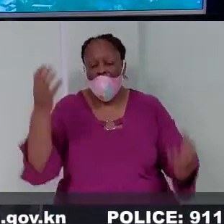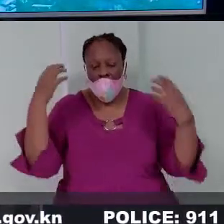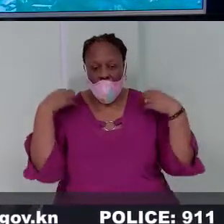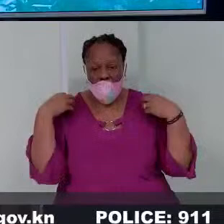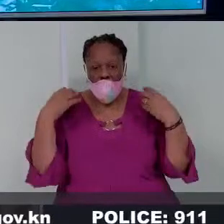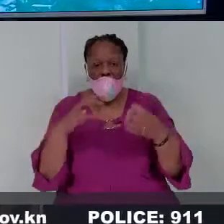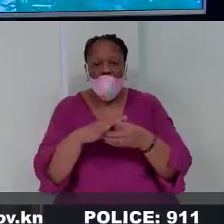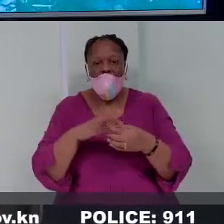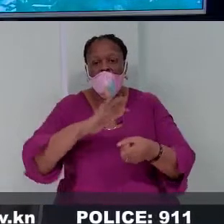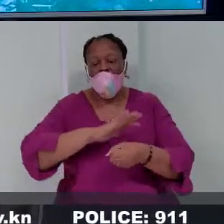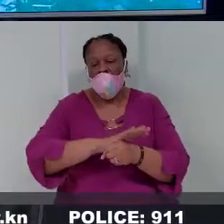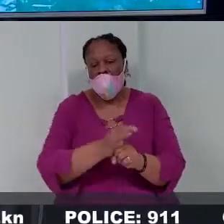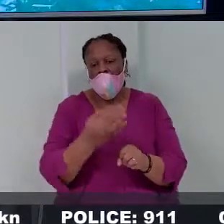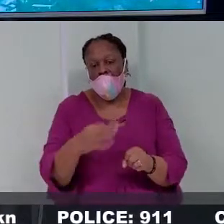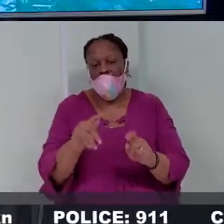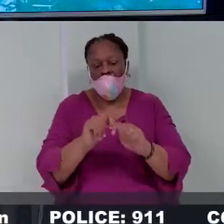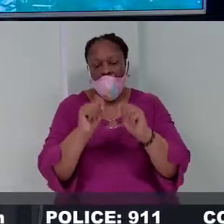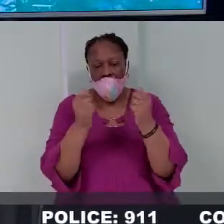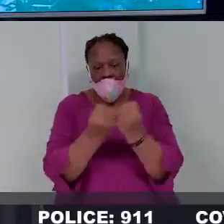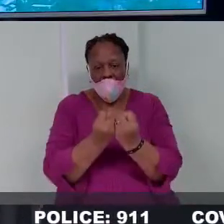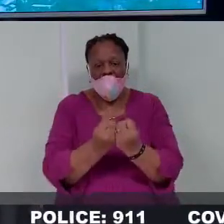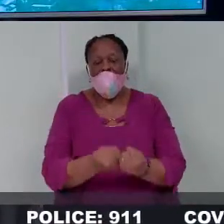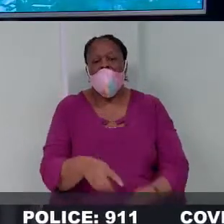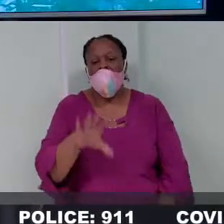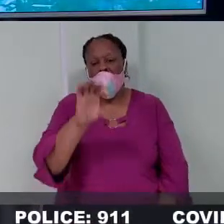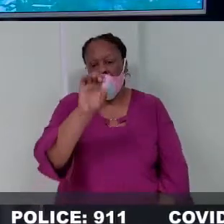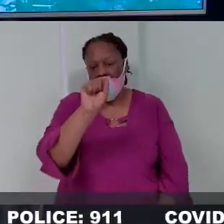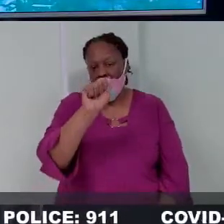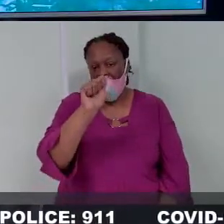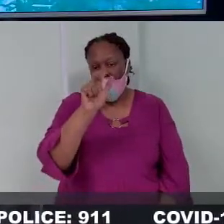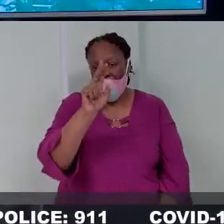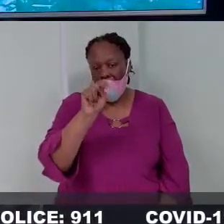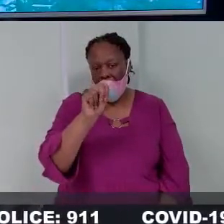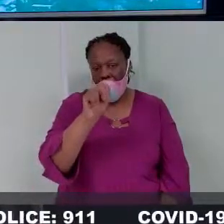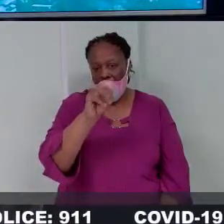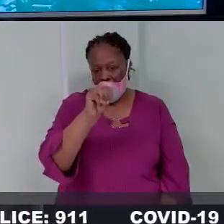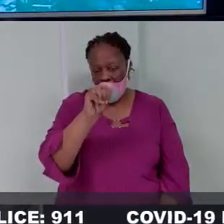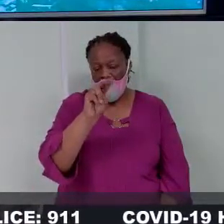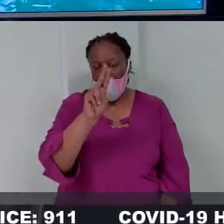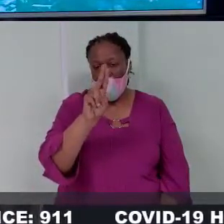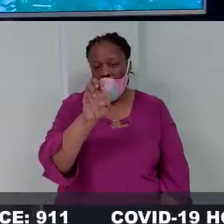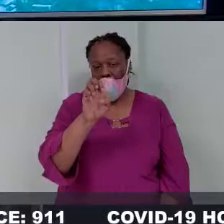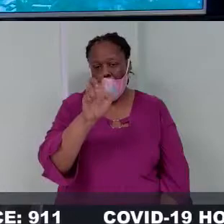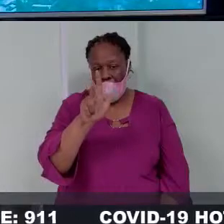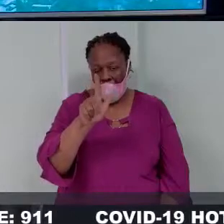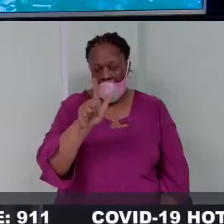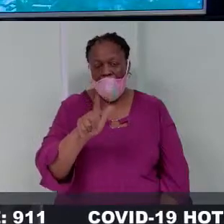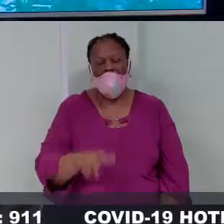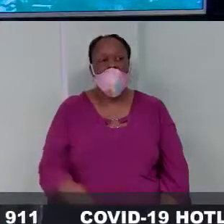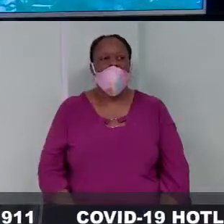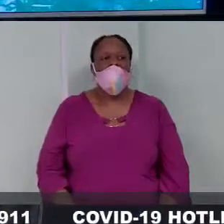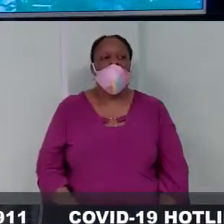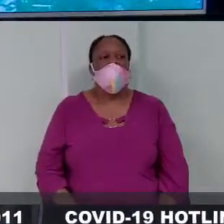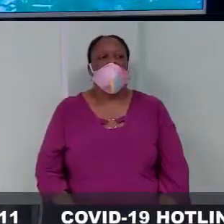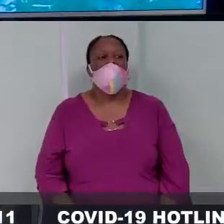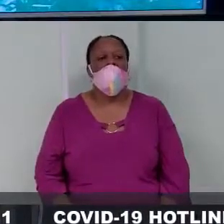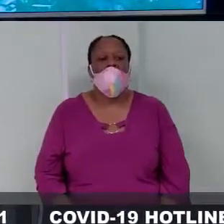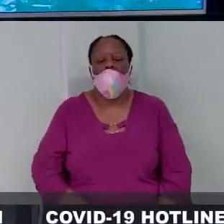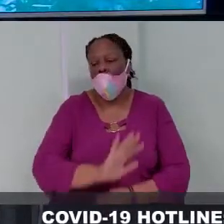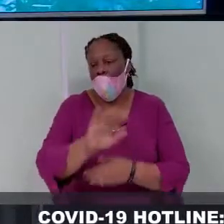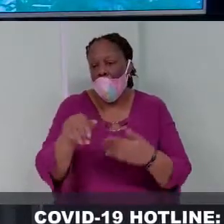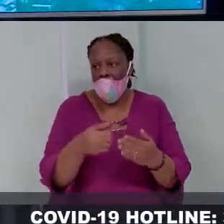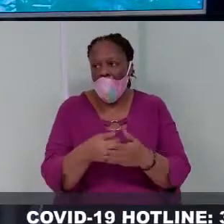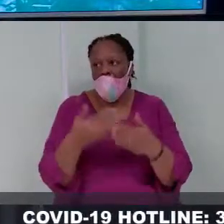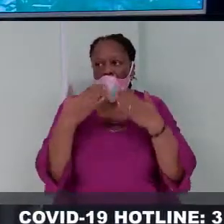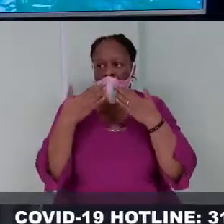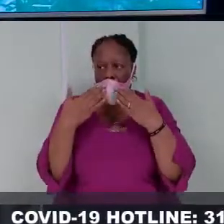COVID-19 Task Force, Mr. Abdius Samuel, and the National Disaster Coordinator. Also,